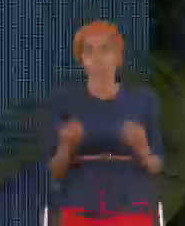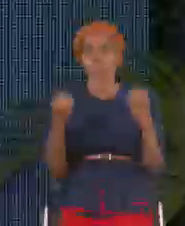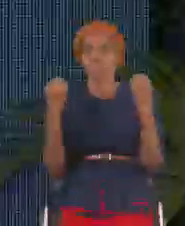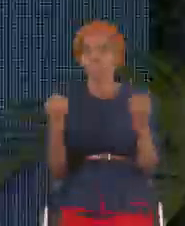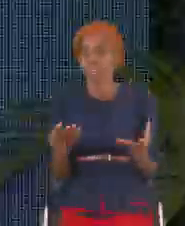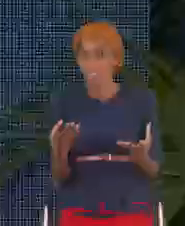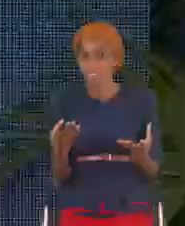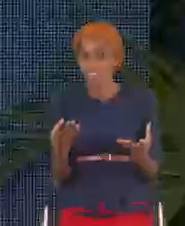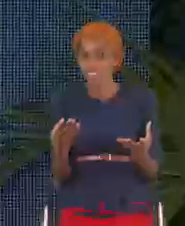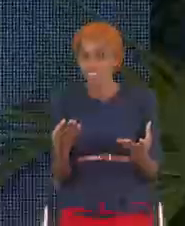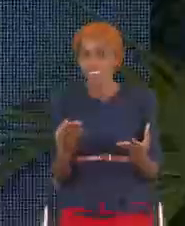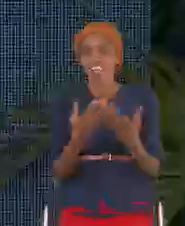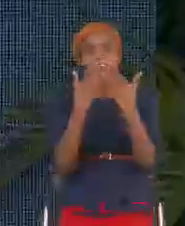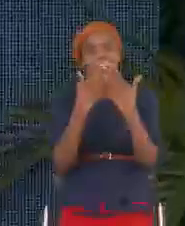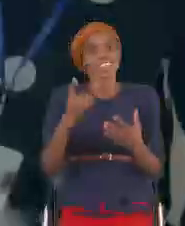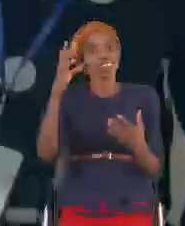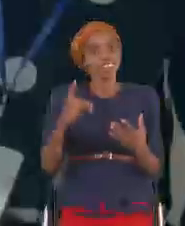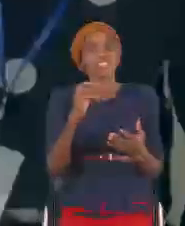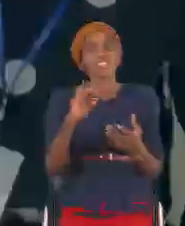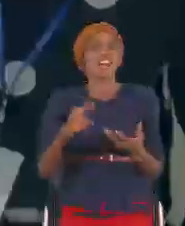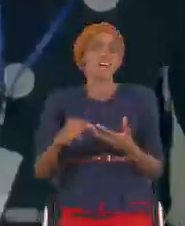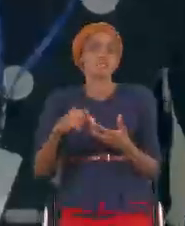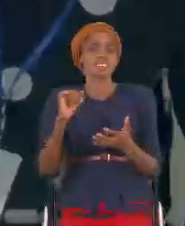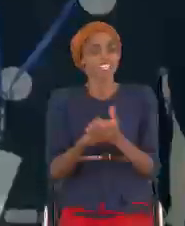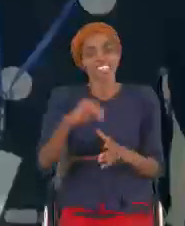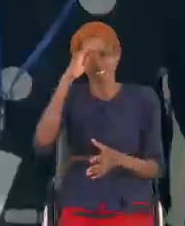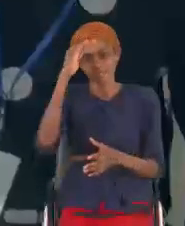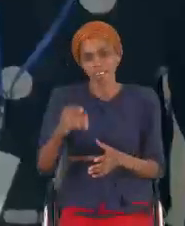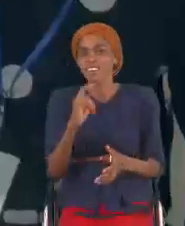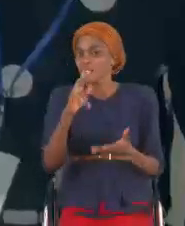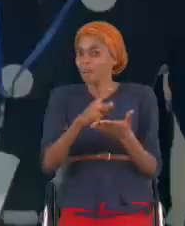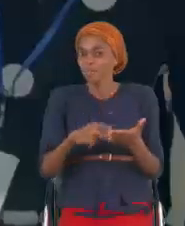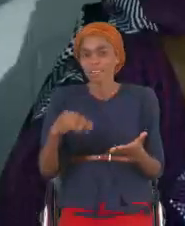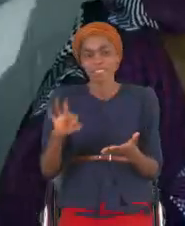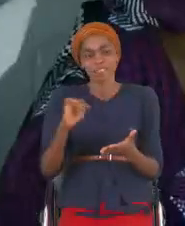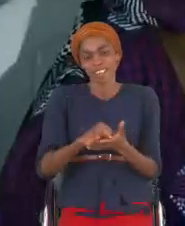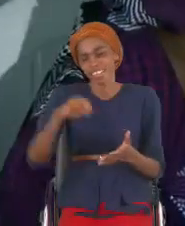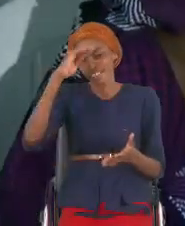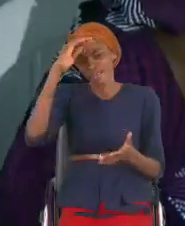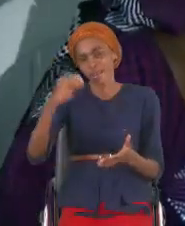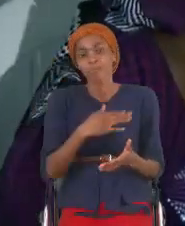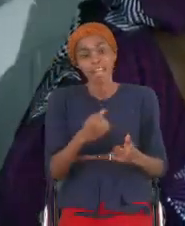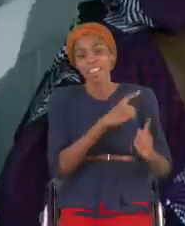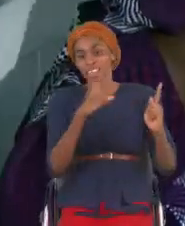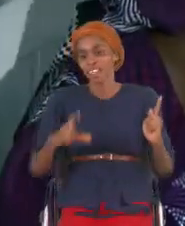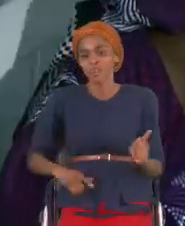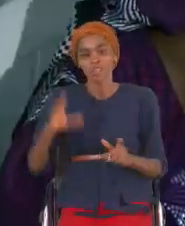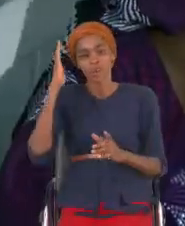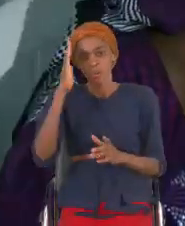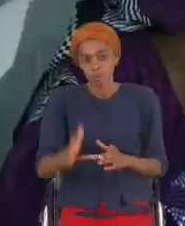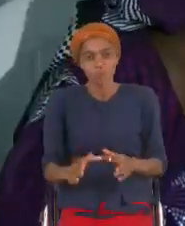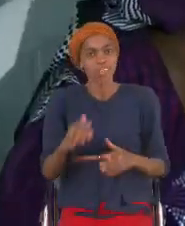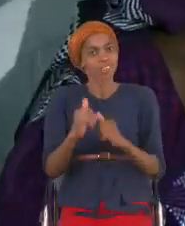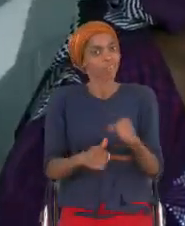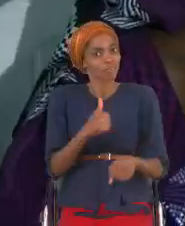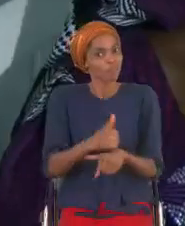unto many, thank God you are among that many. I said you are part of that many, and the Lord will effect it in